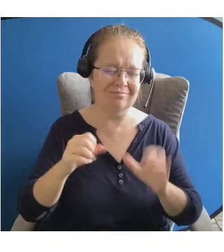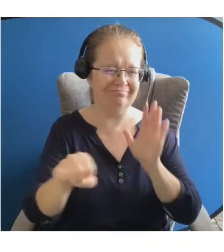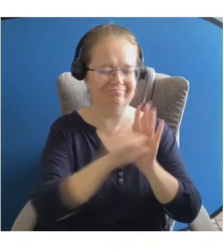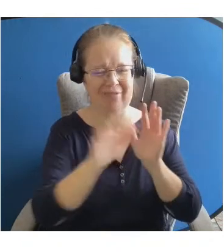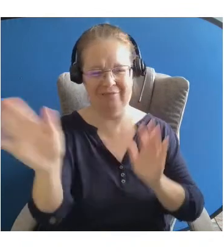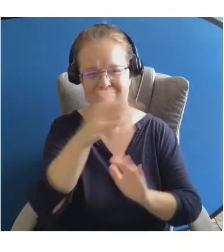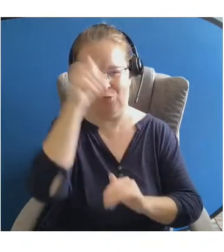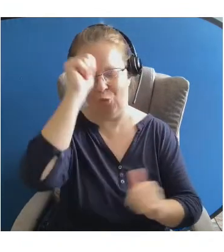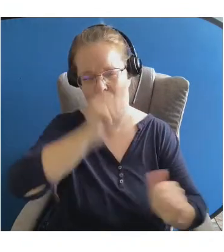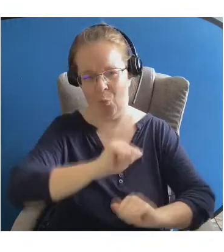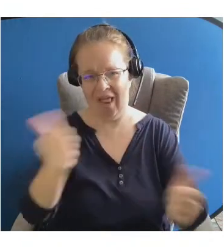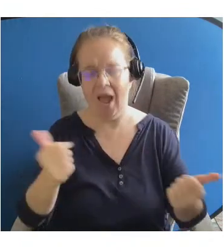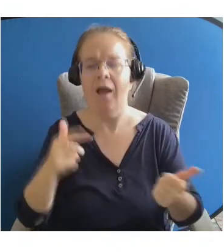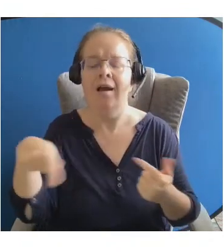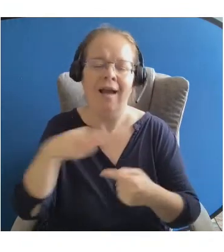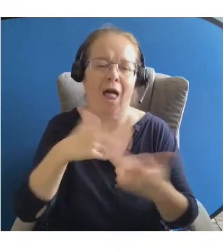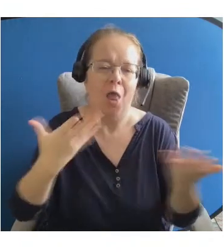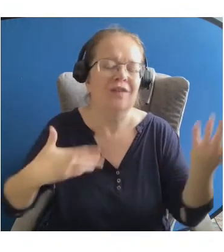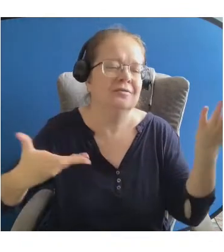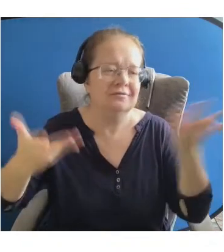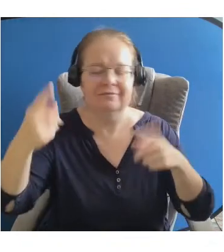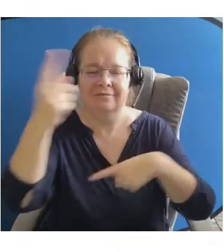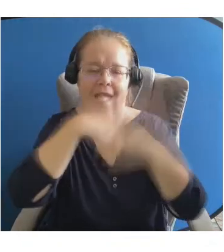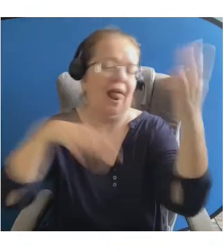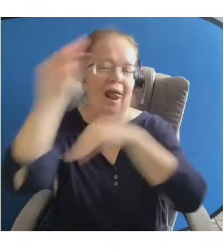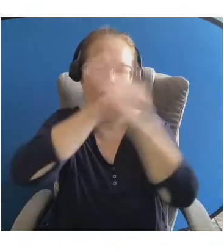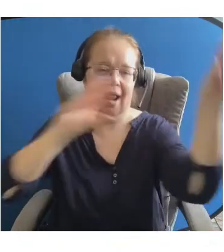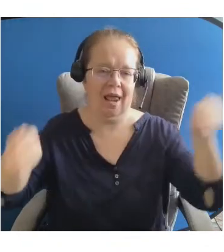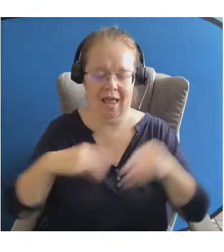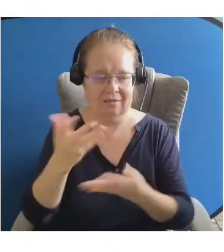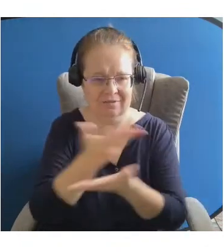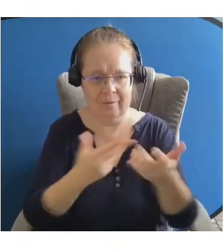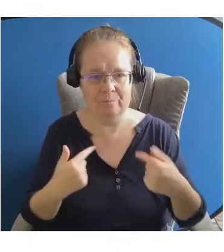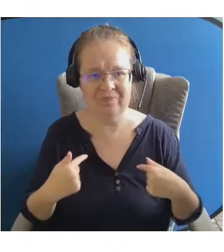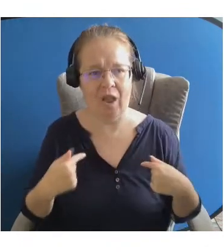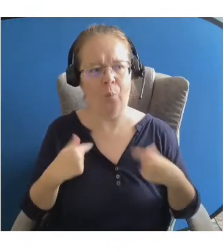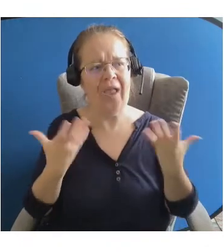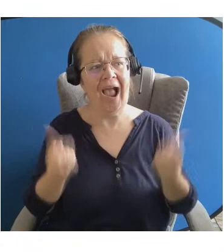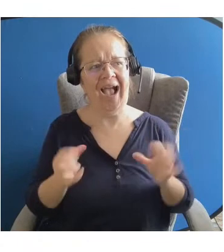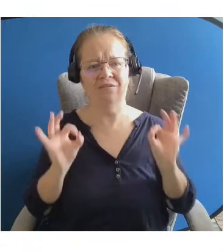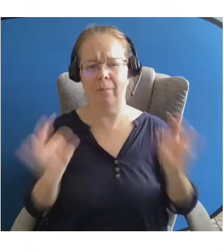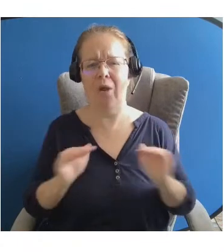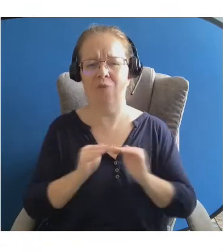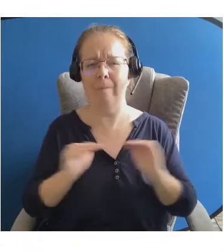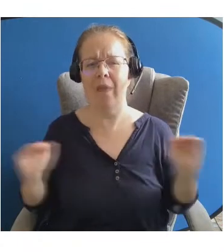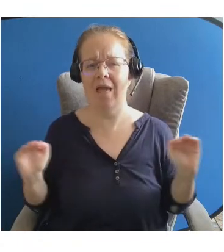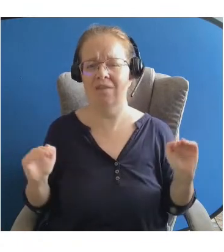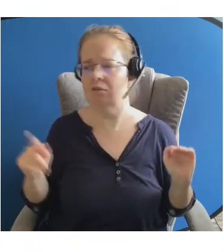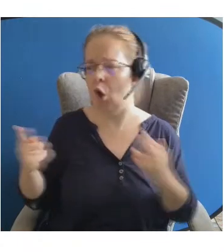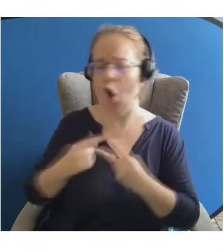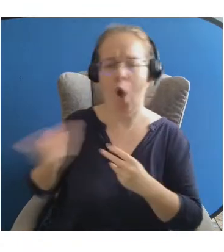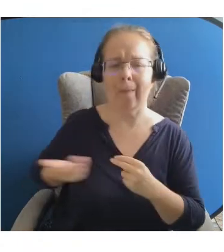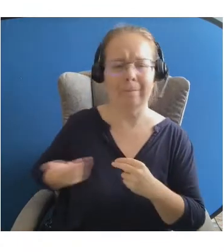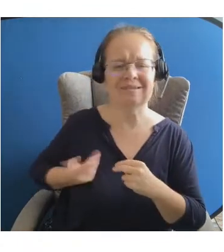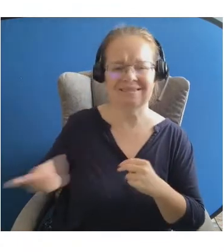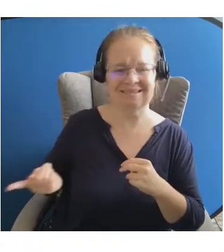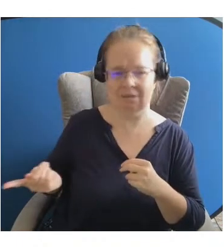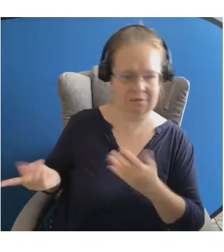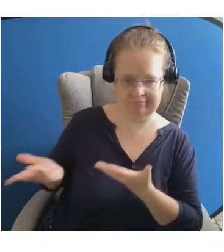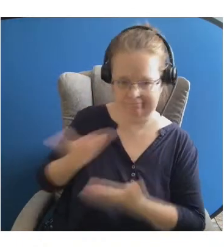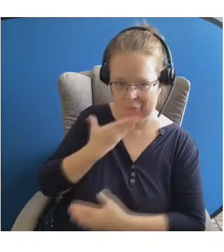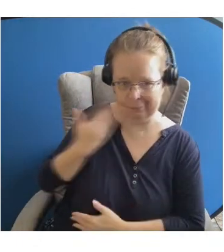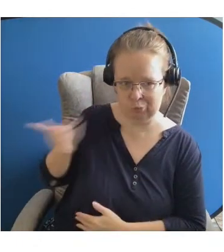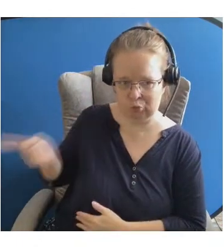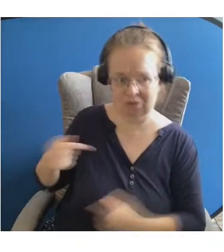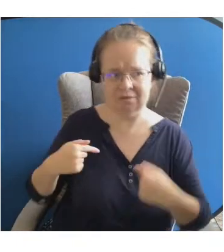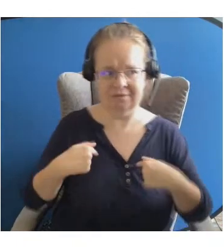a lot of discussion and gives us a platform that maybe not all other businesses have. And what we've been starting